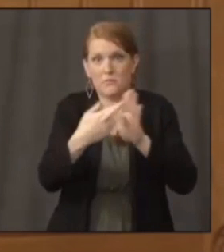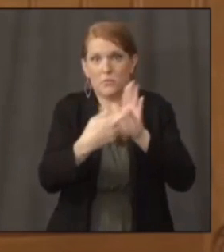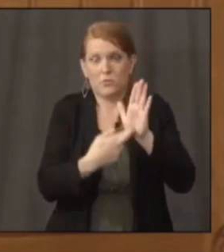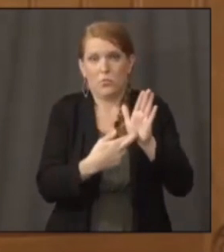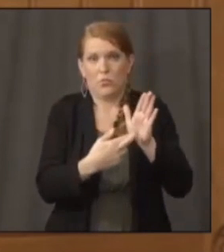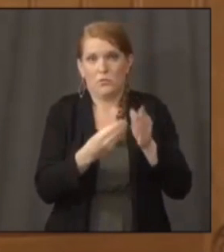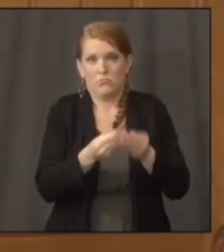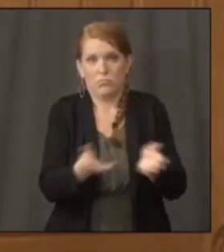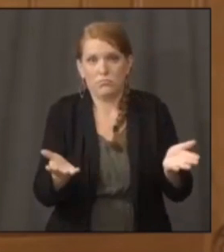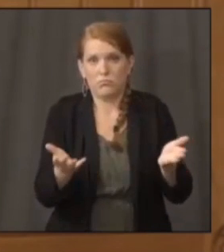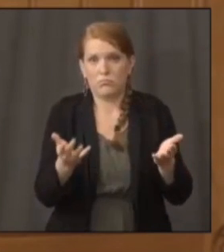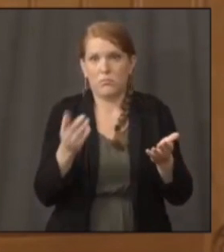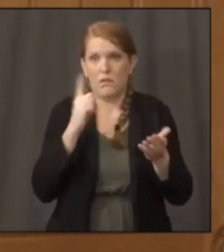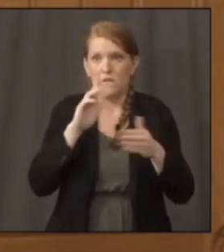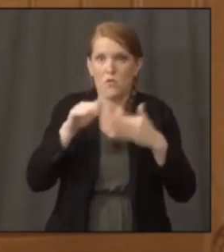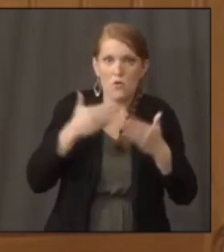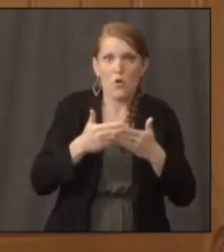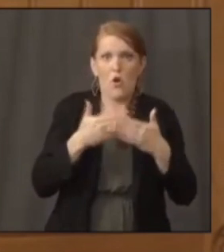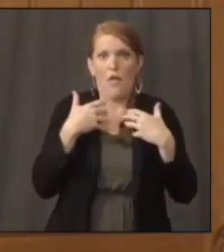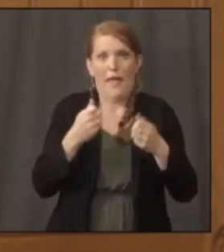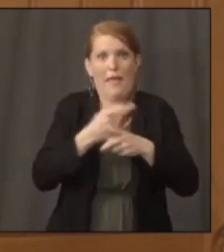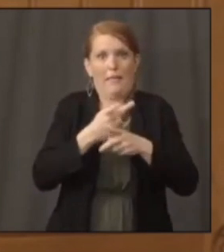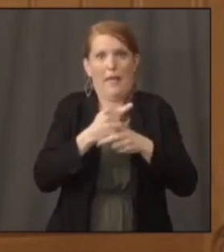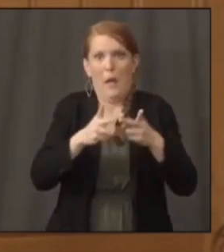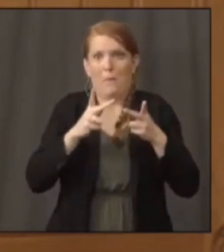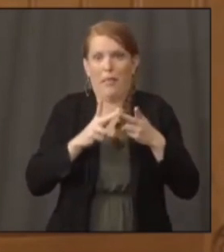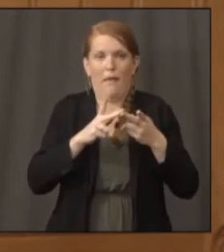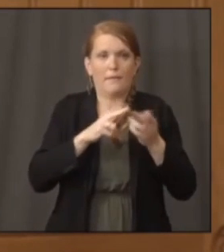healthcare facilities to screen employees for